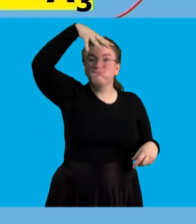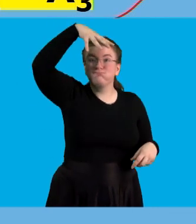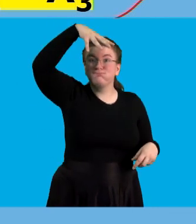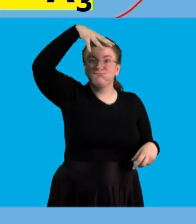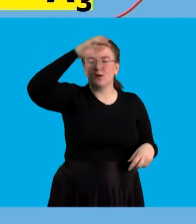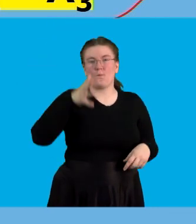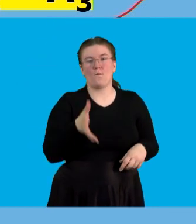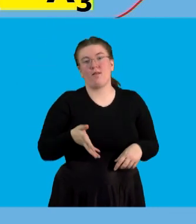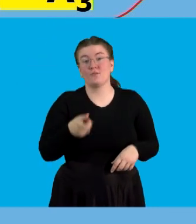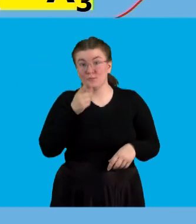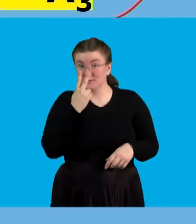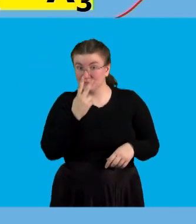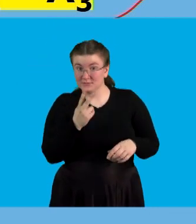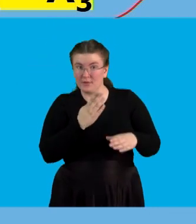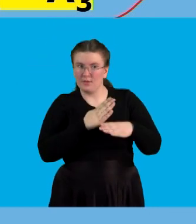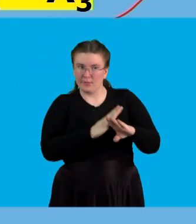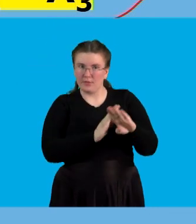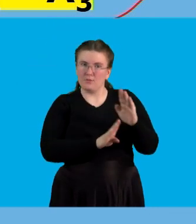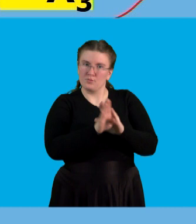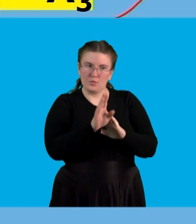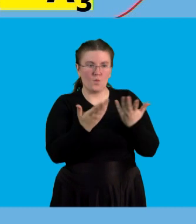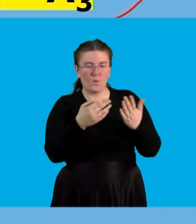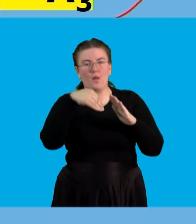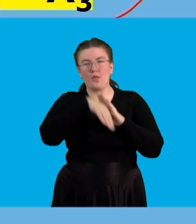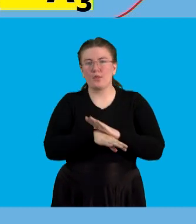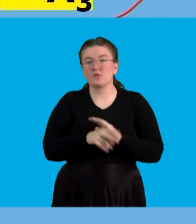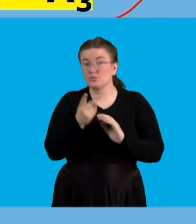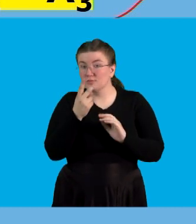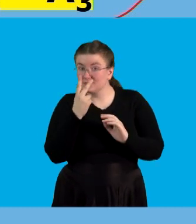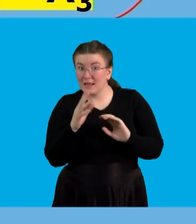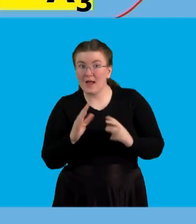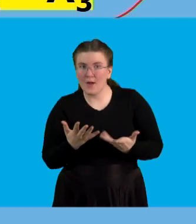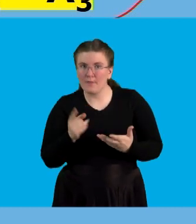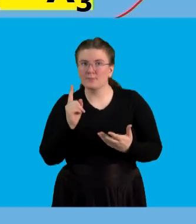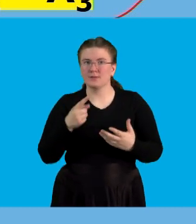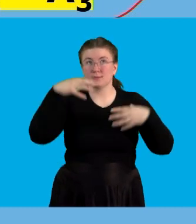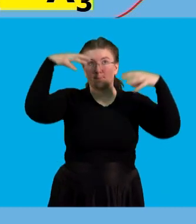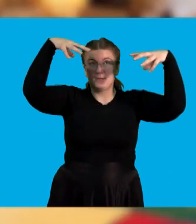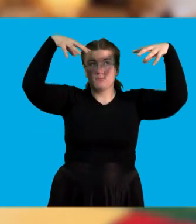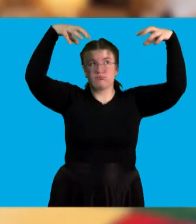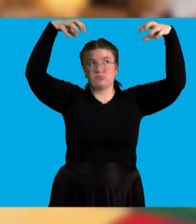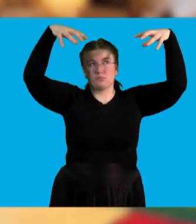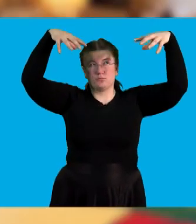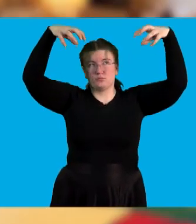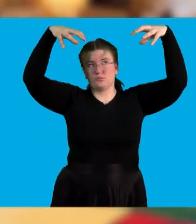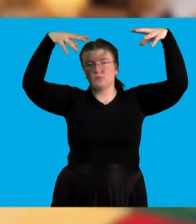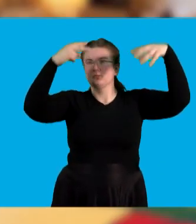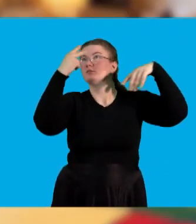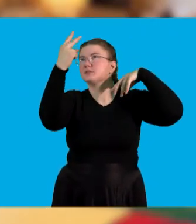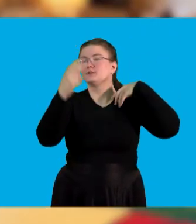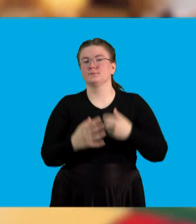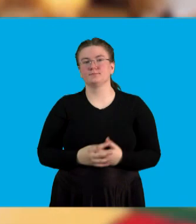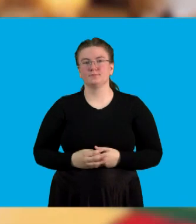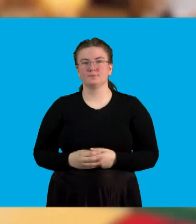you to be able to see that the resistance has increased or the resistance has decreased in an electric circuit, you need to look at the brightness